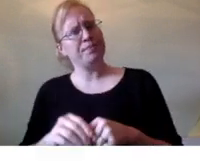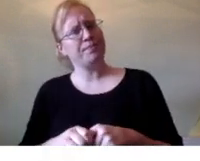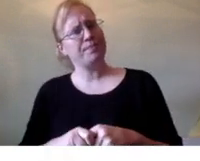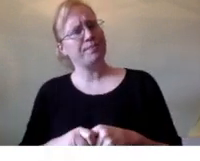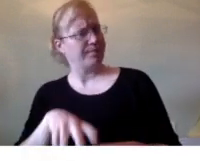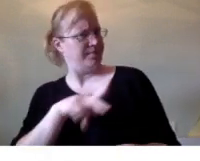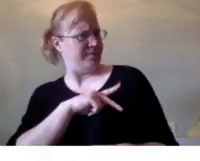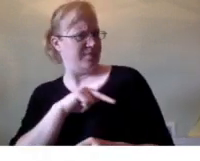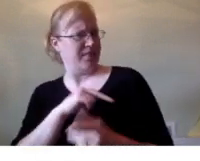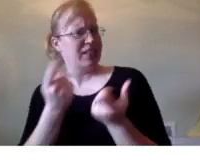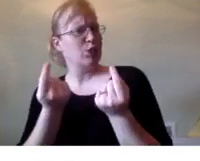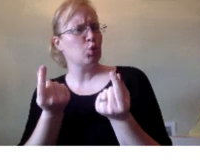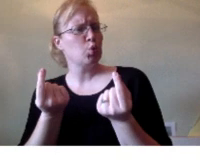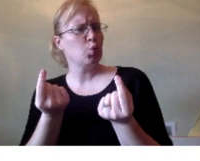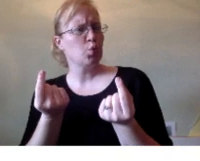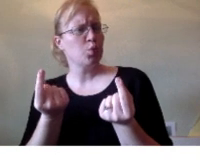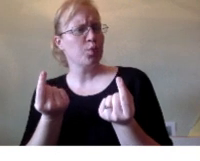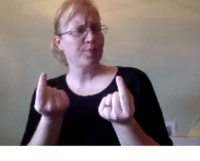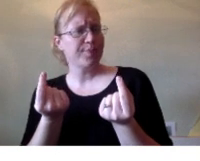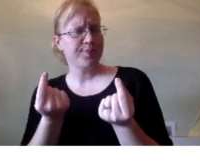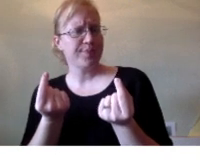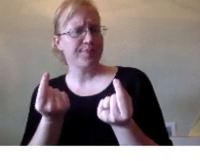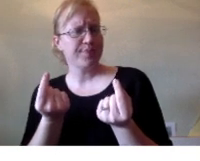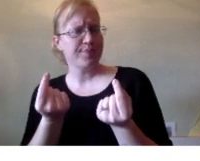What does Keisha do?